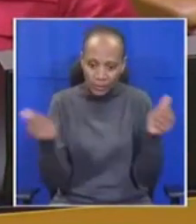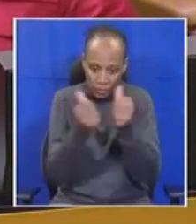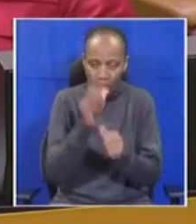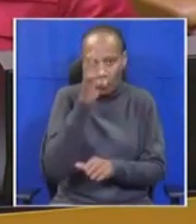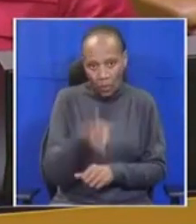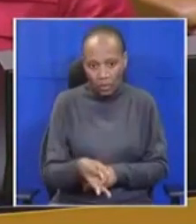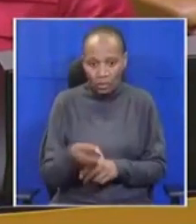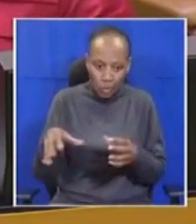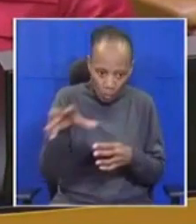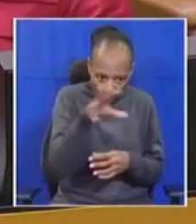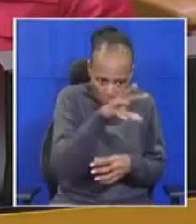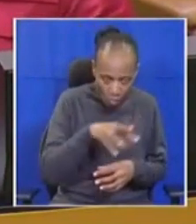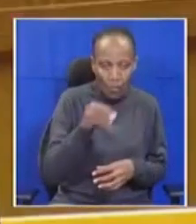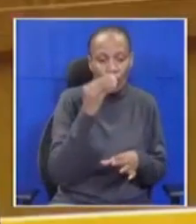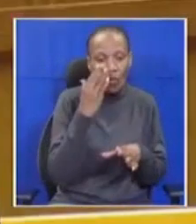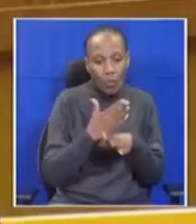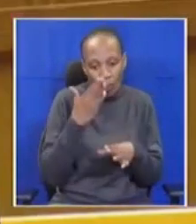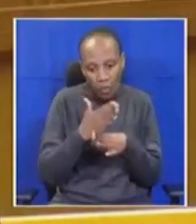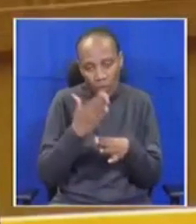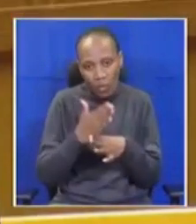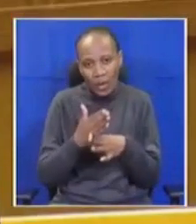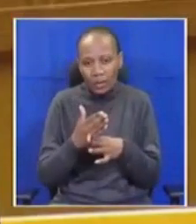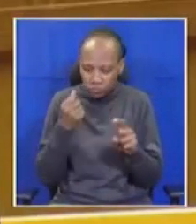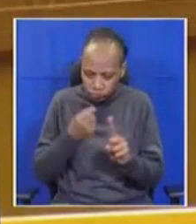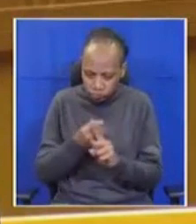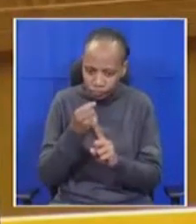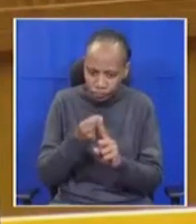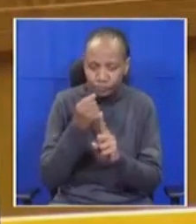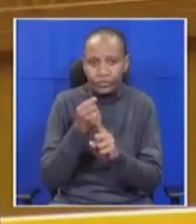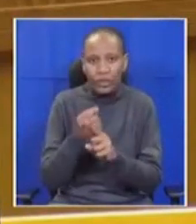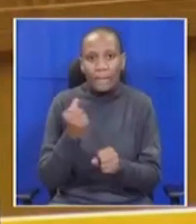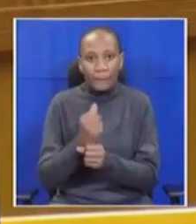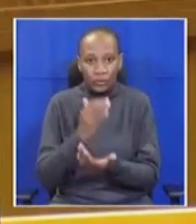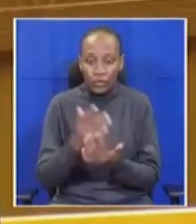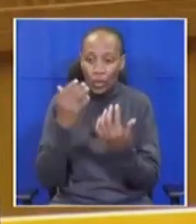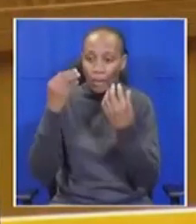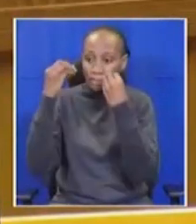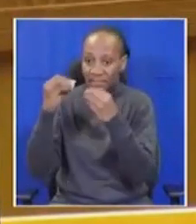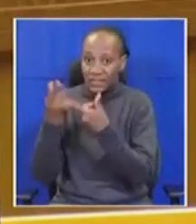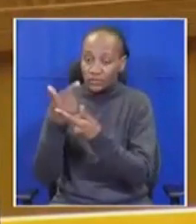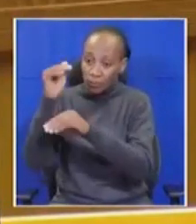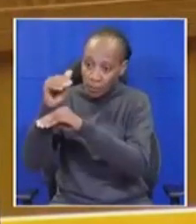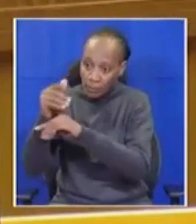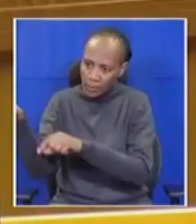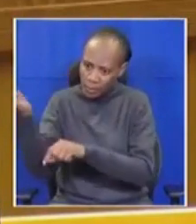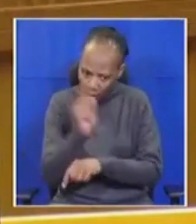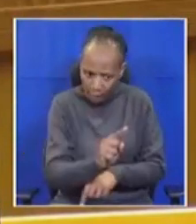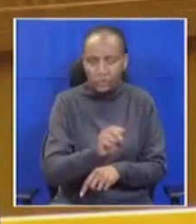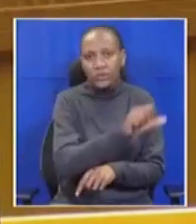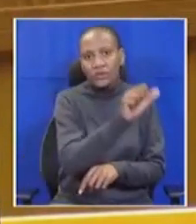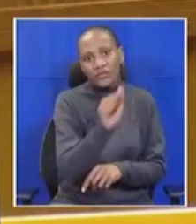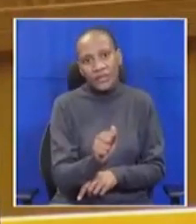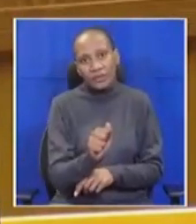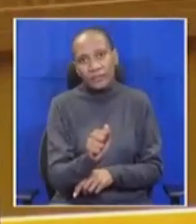are together going to be campaigning for investments to come through to our country. And